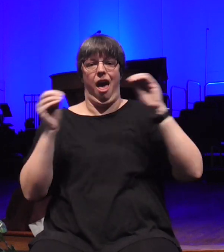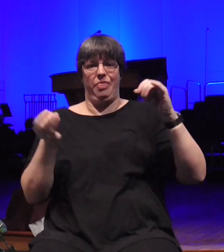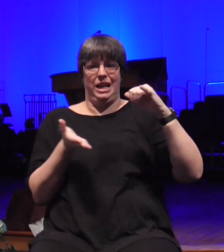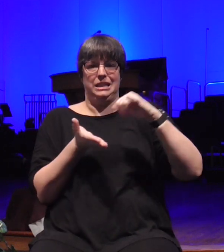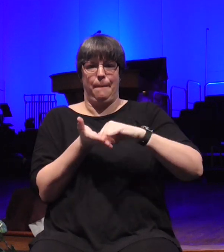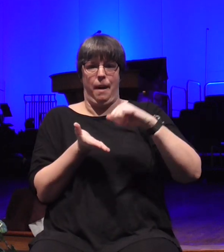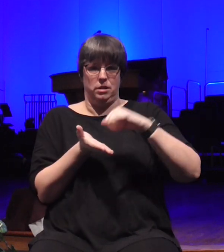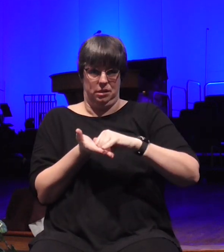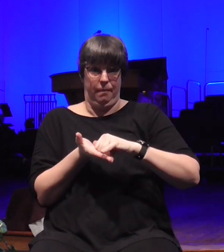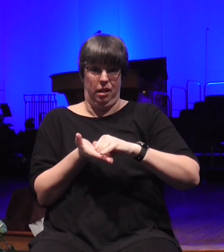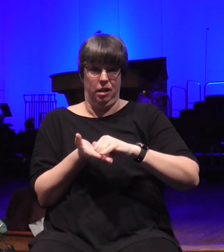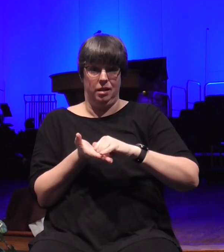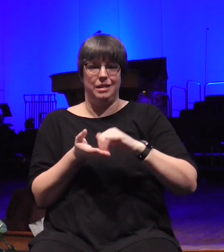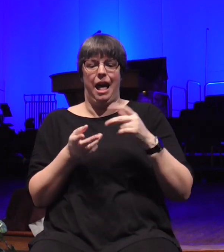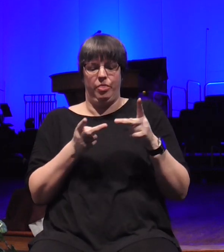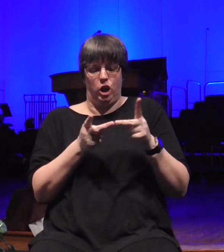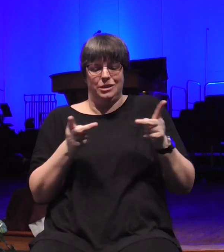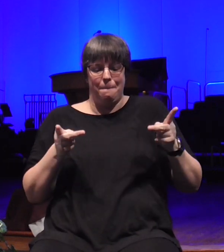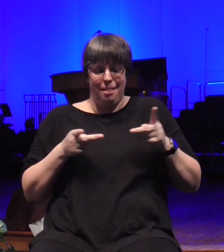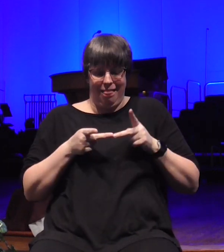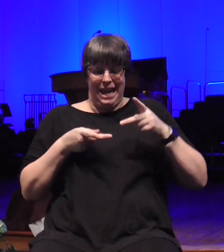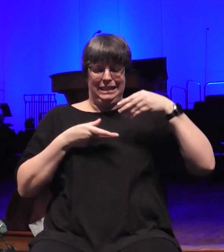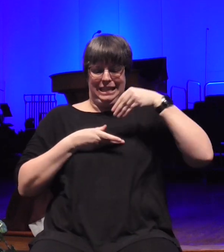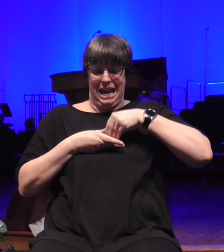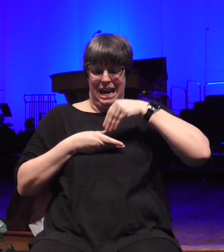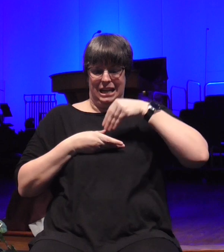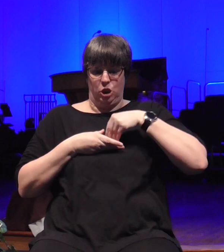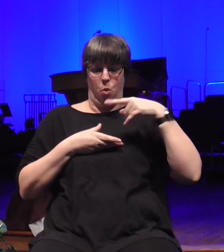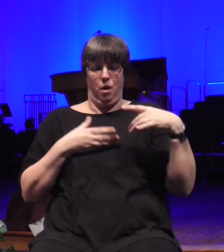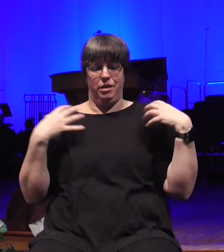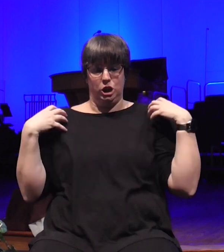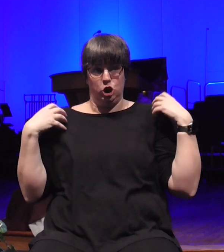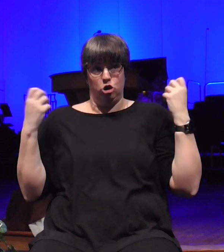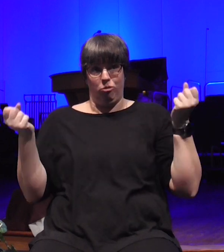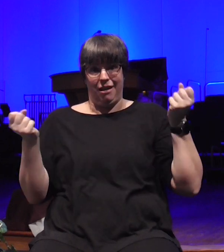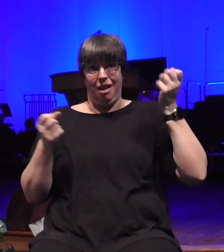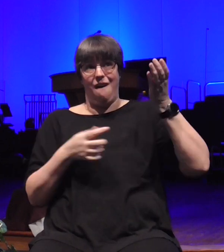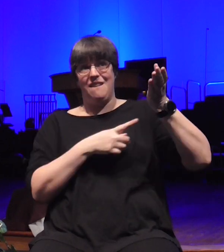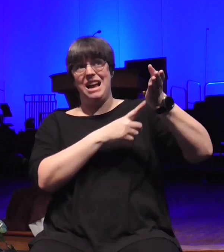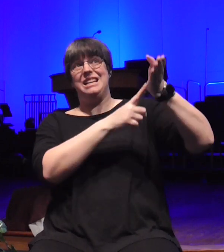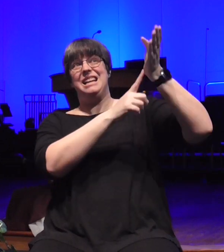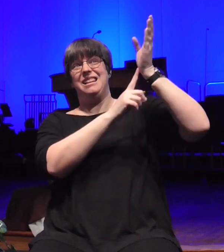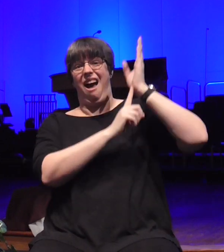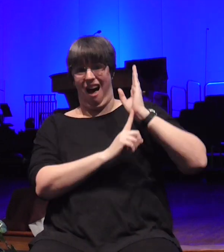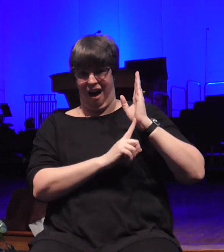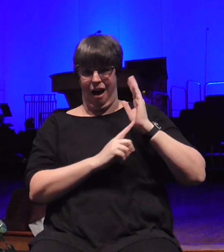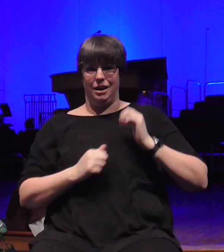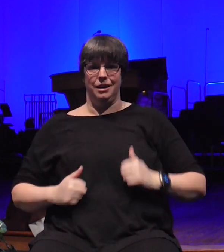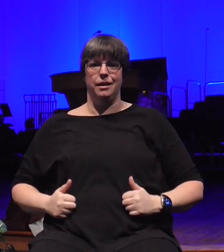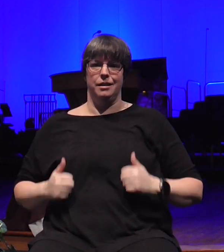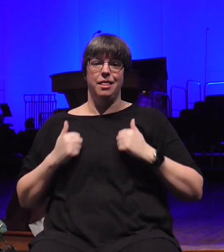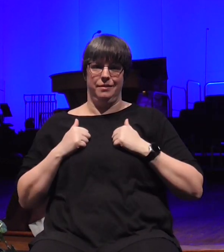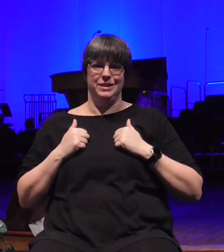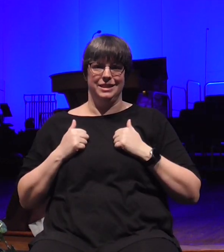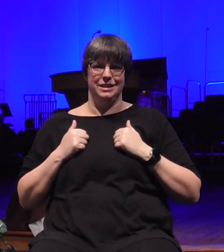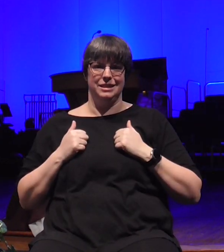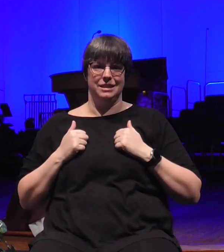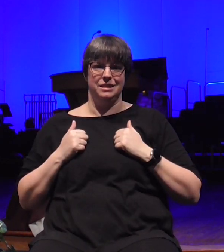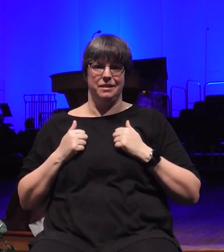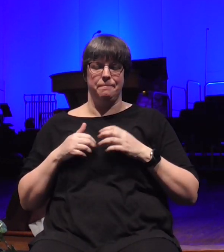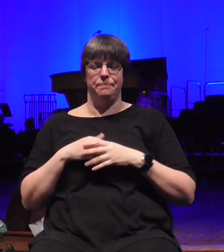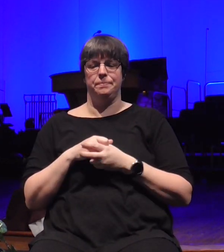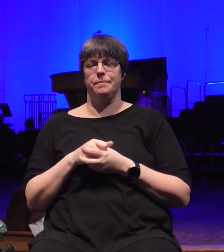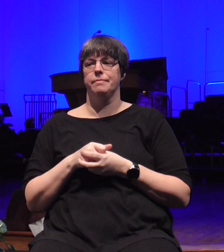And there is a place in you where the strength of God abides.